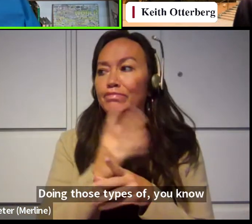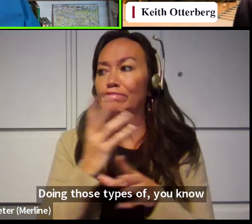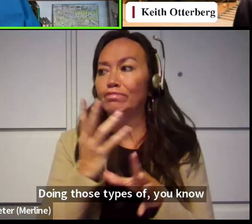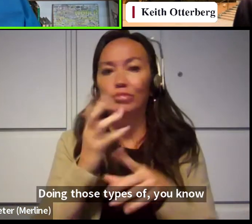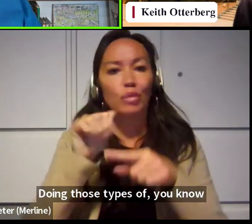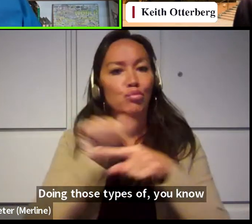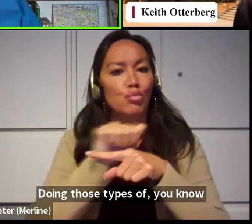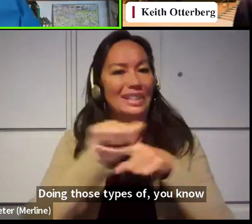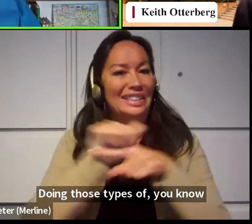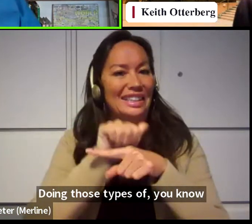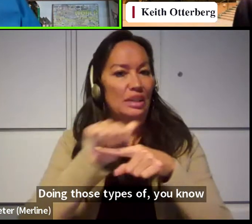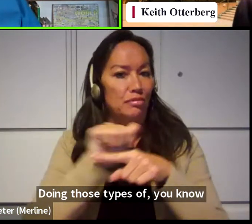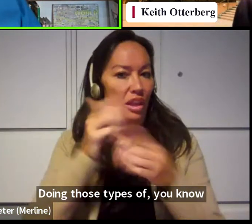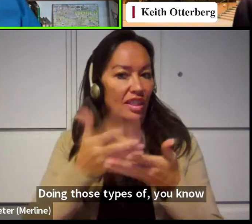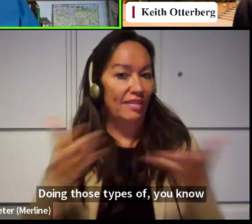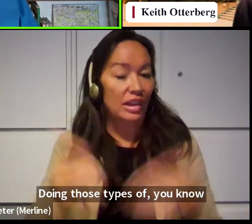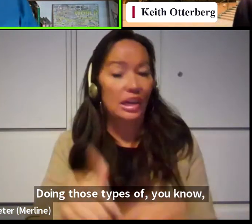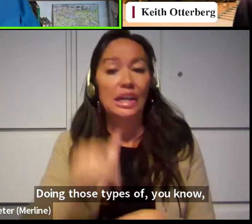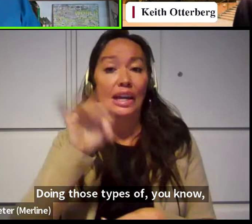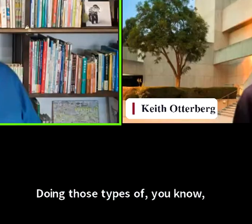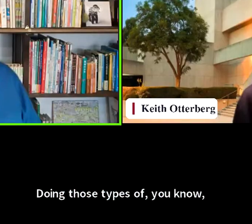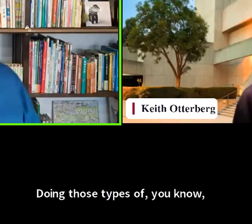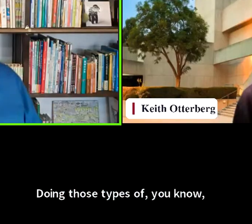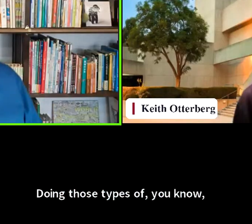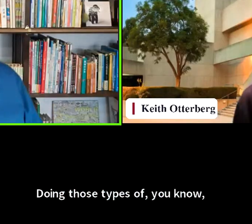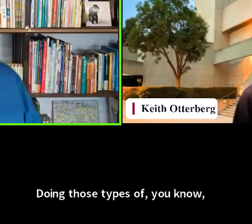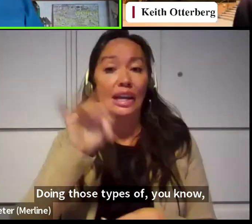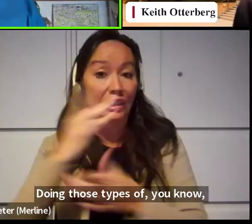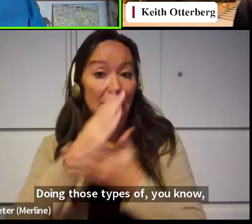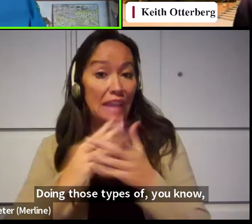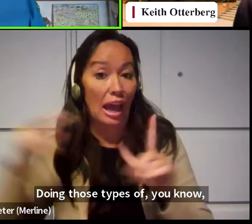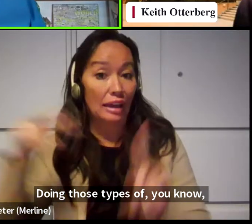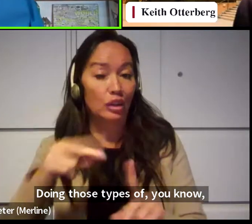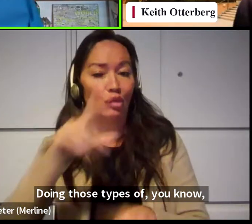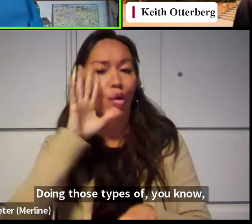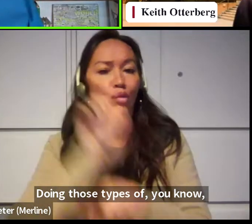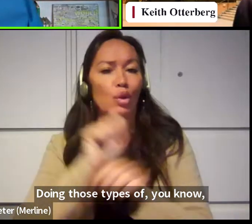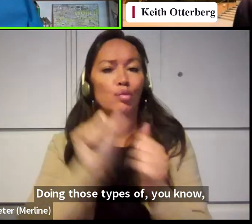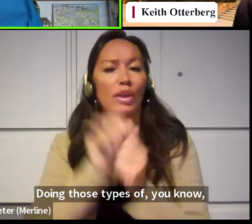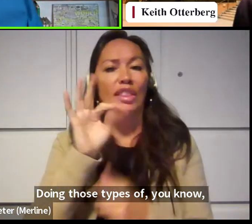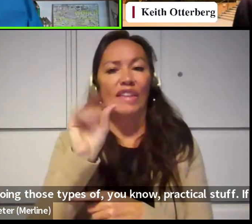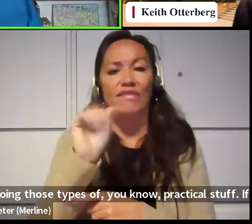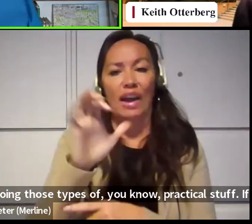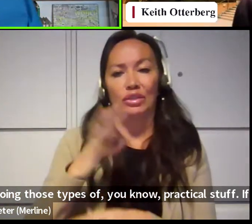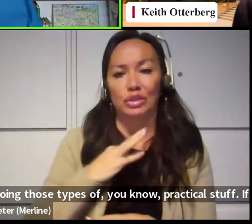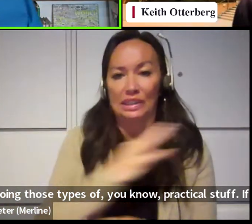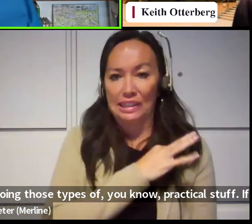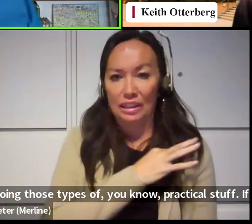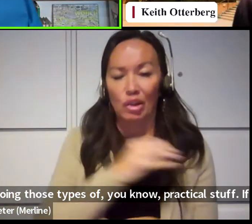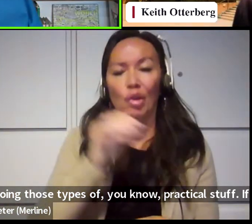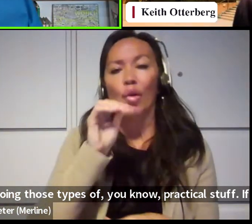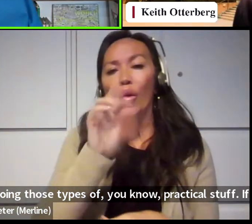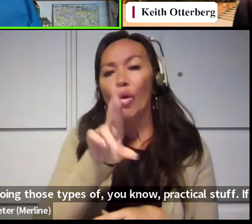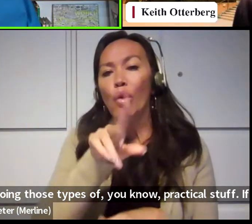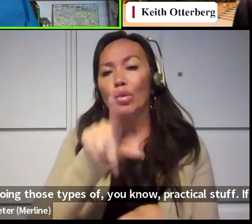practicum stuff. If you're on the education side, you'll be working with faculty or you'll be working with